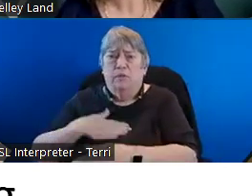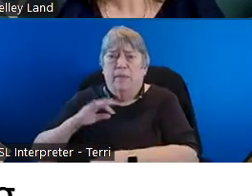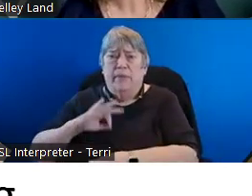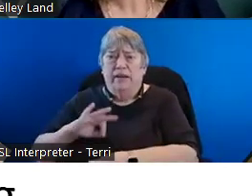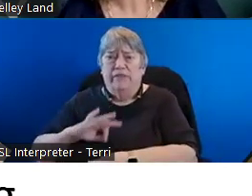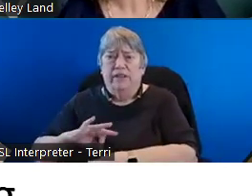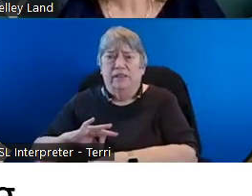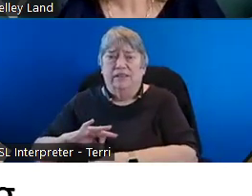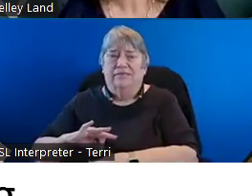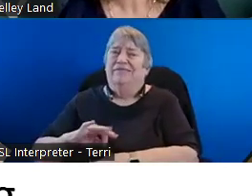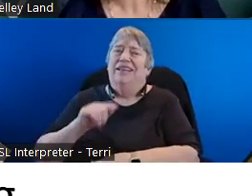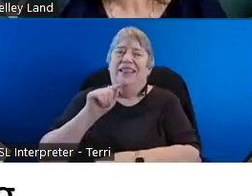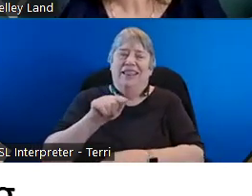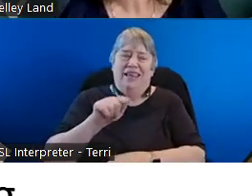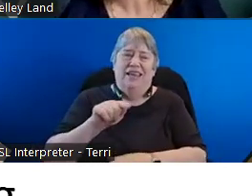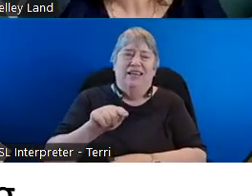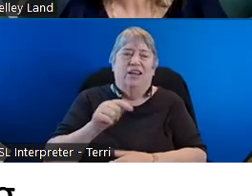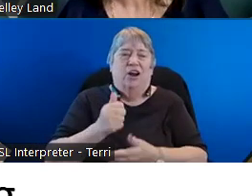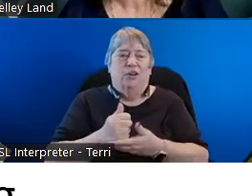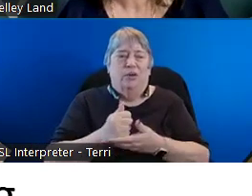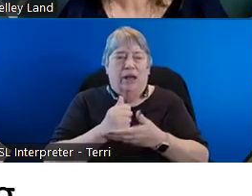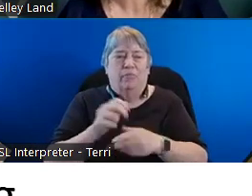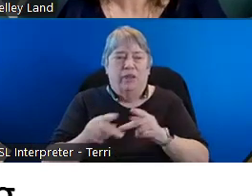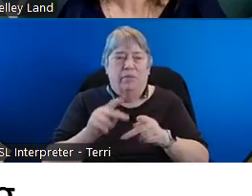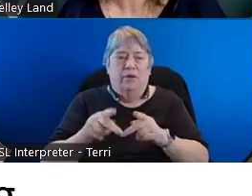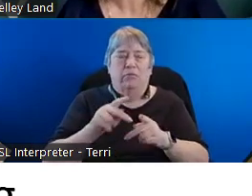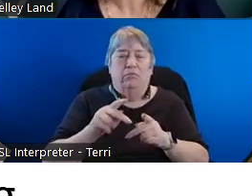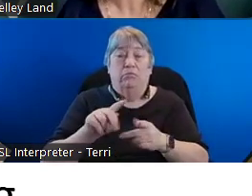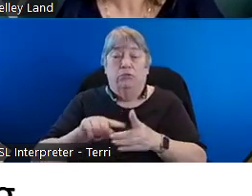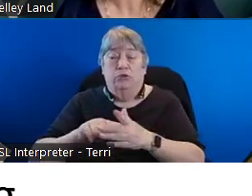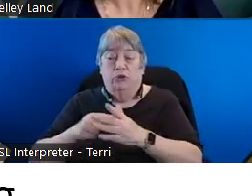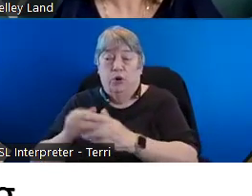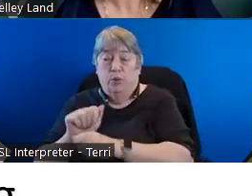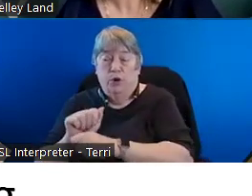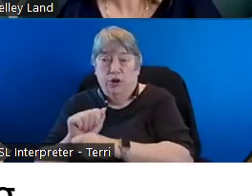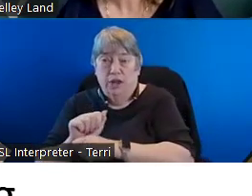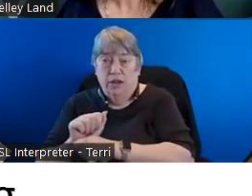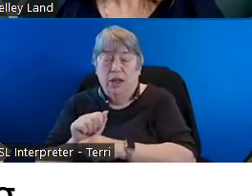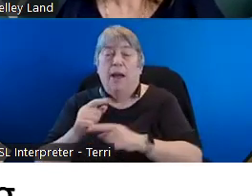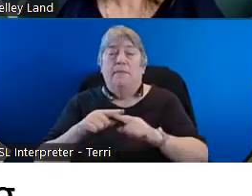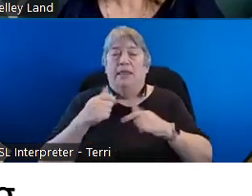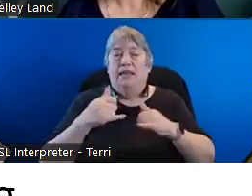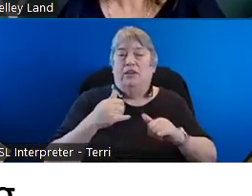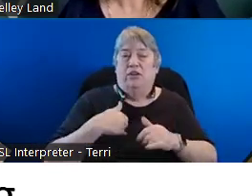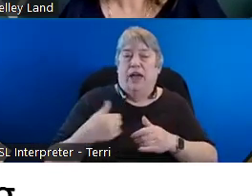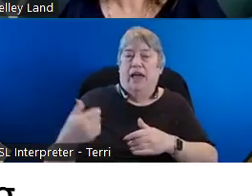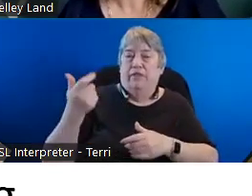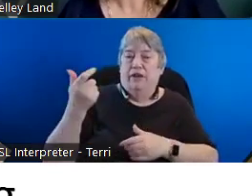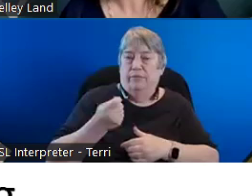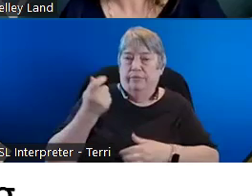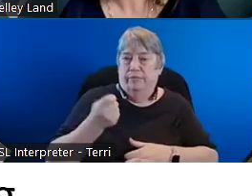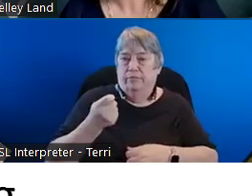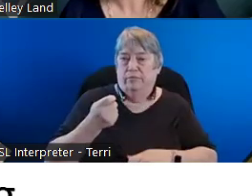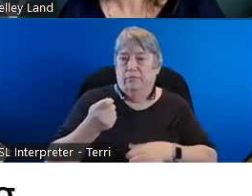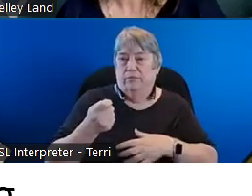help individuals transition into employment while still maintaining access to income, to their supports, and